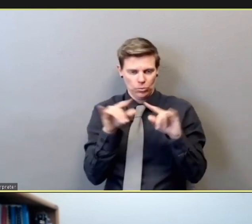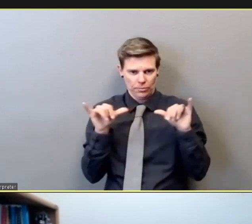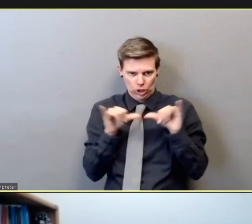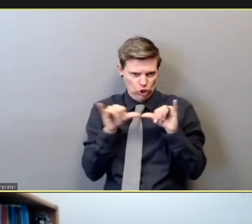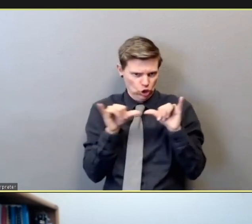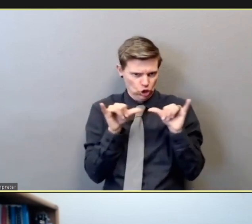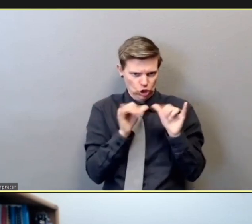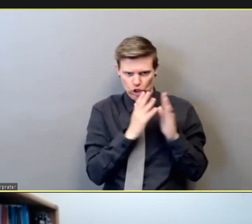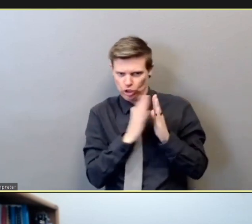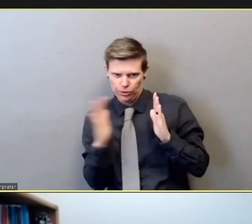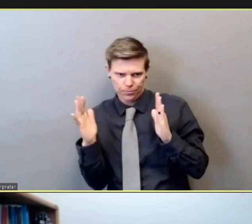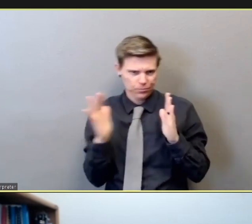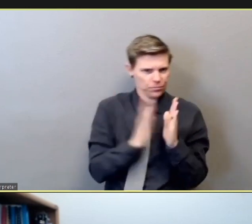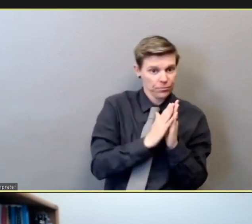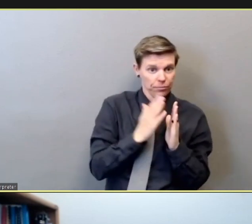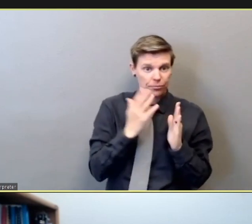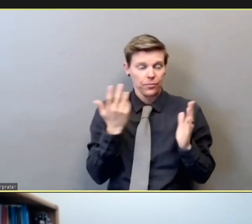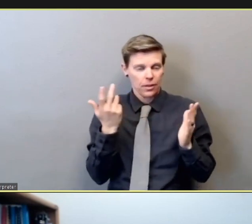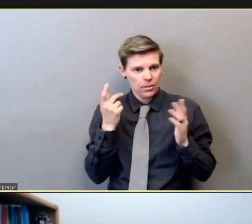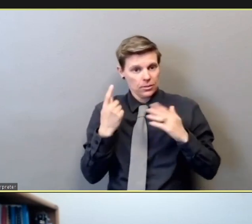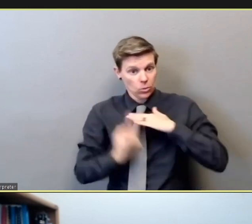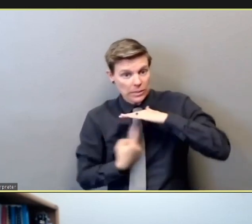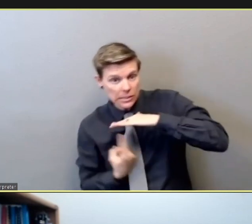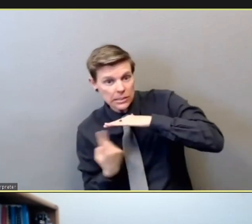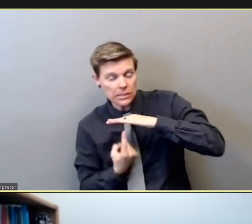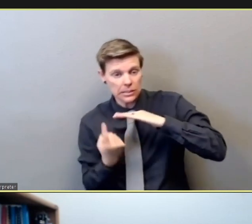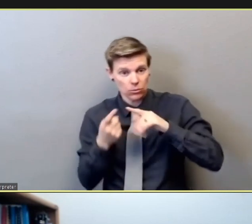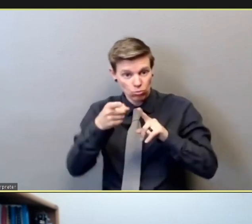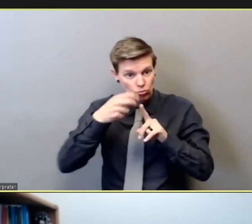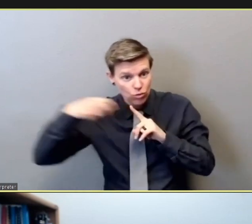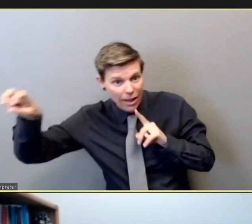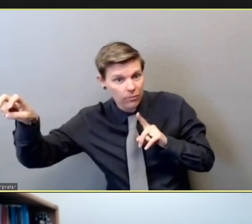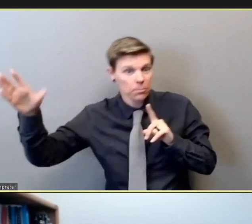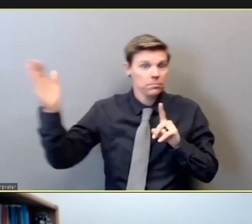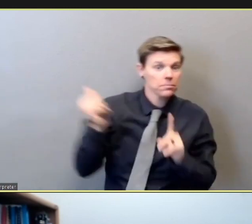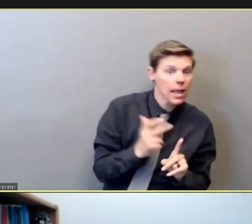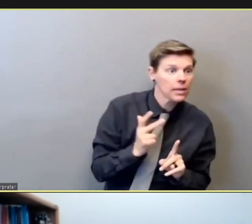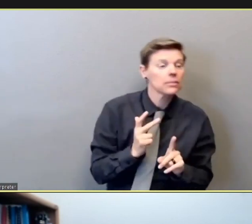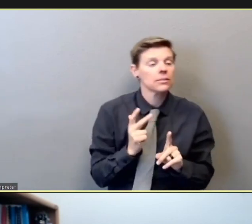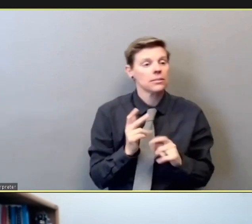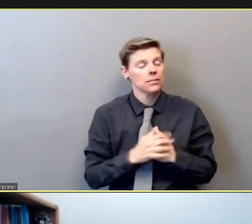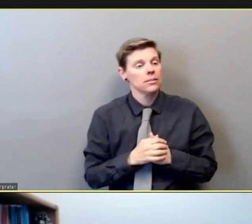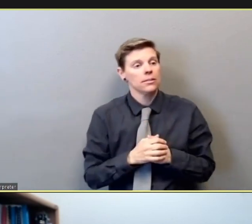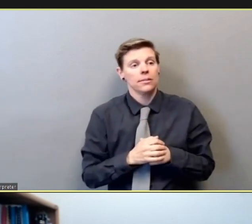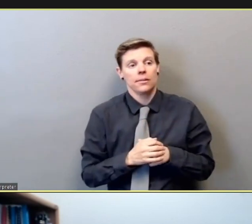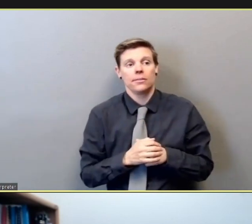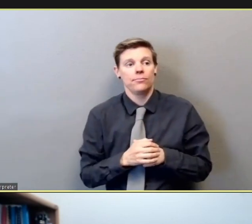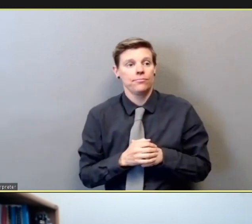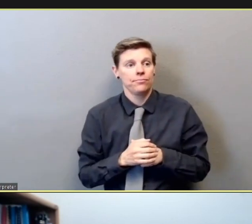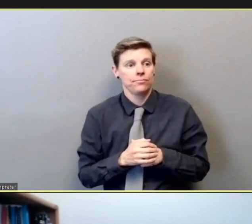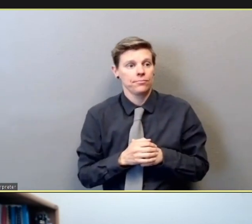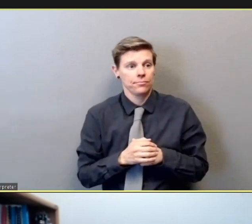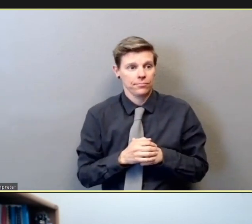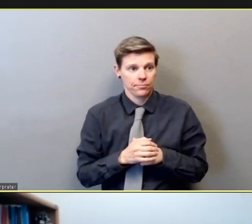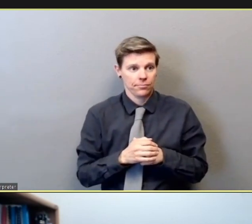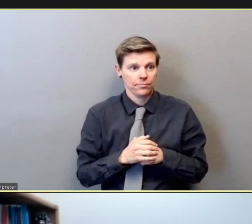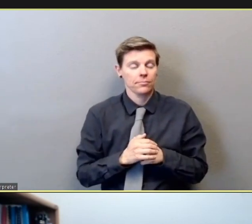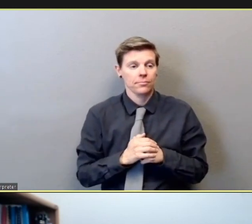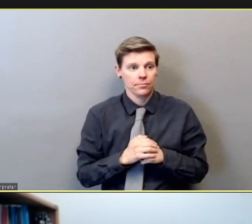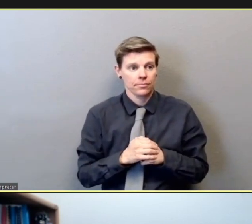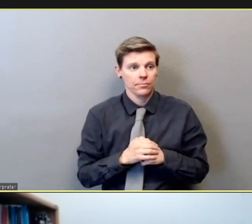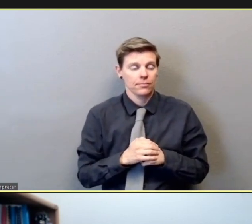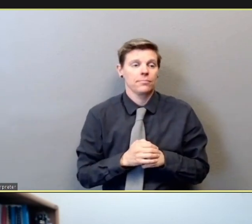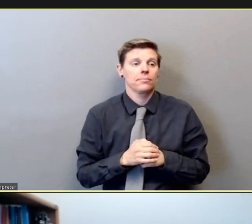at involved online or text messaging or things like that. But as we all know, you can text message